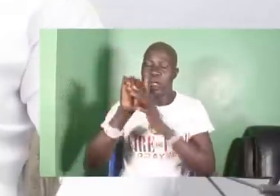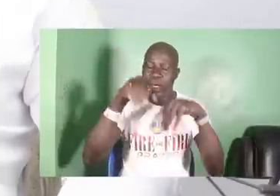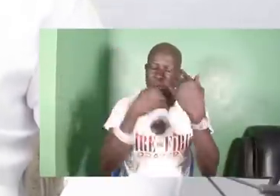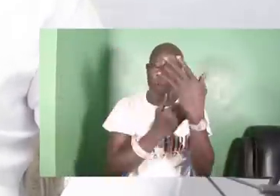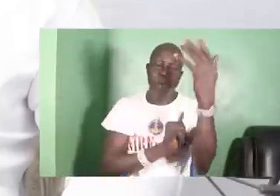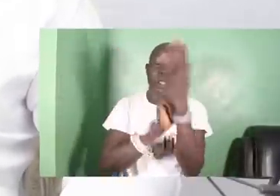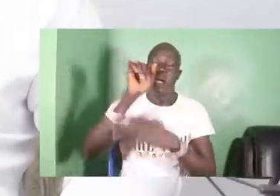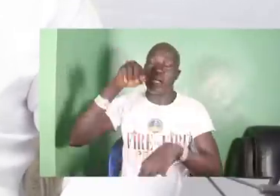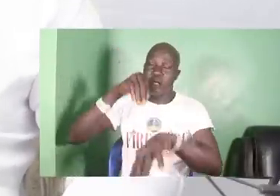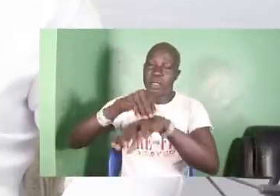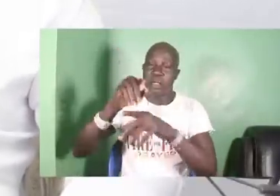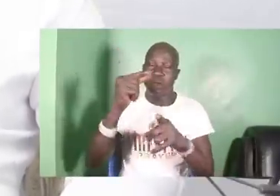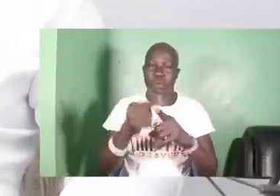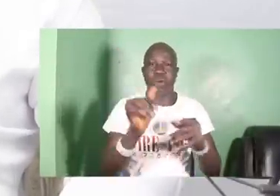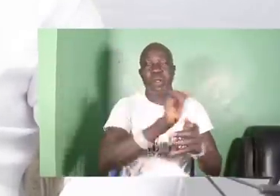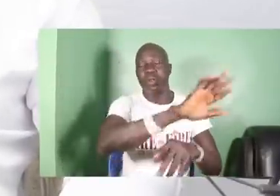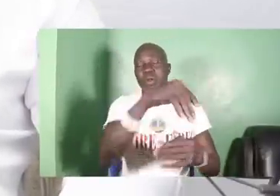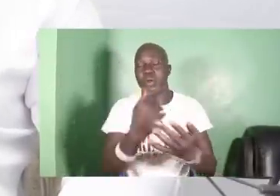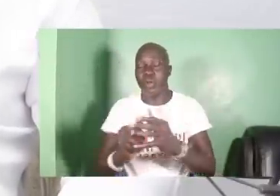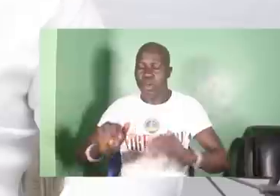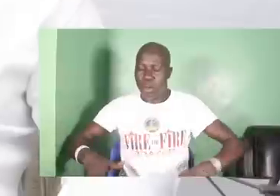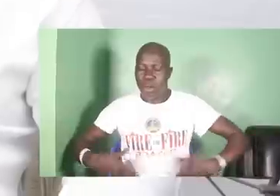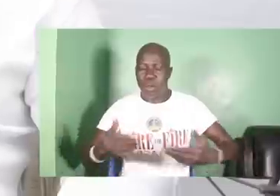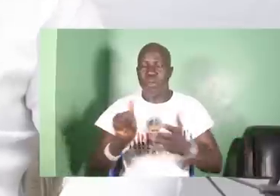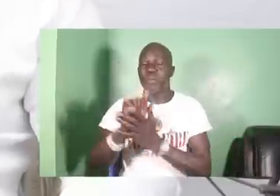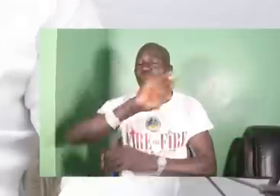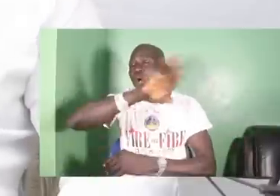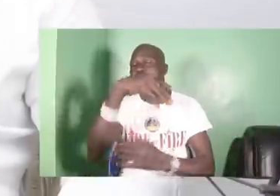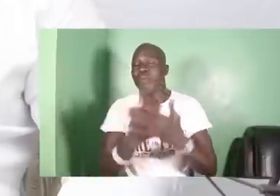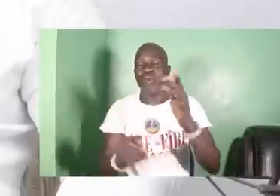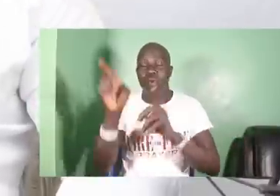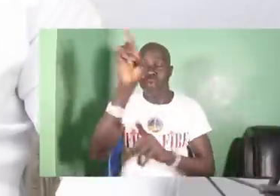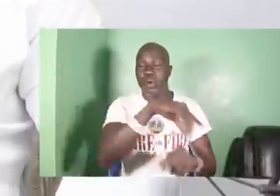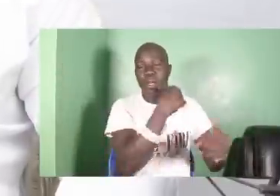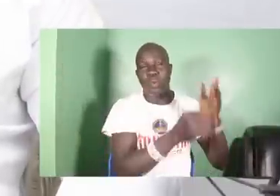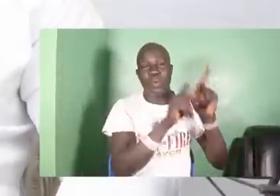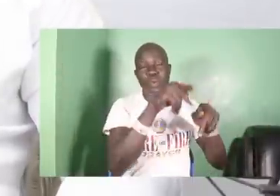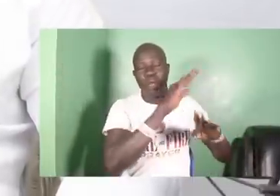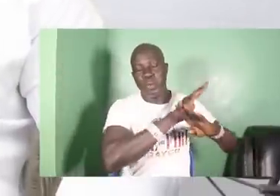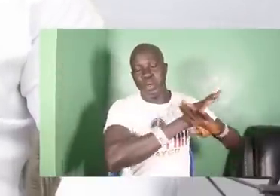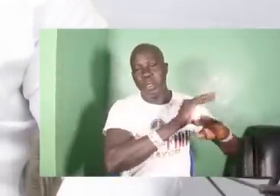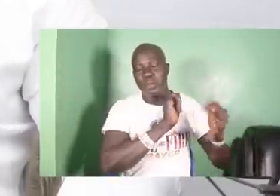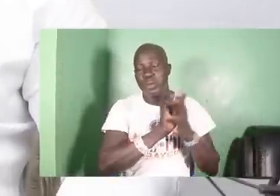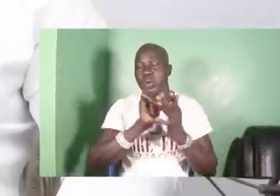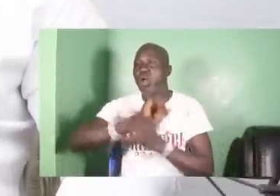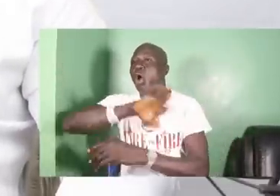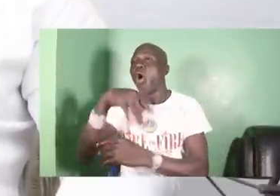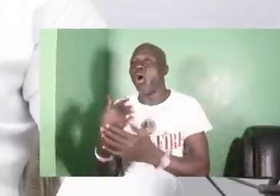I send word out of this consistent comfort. All of you that your life has been stagnated.